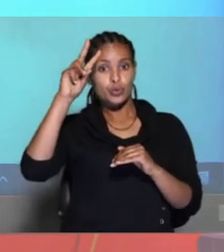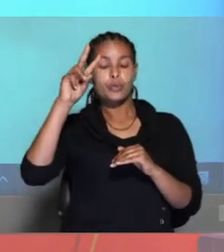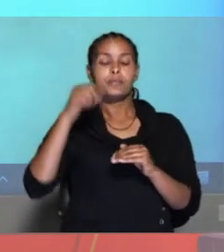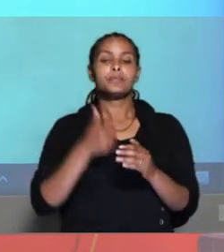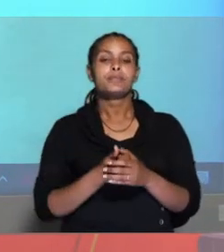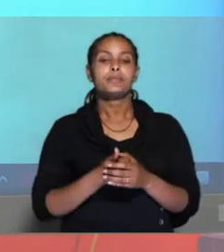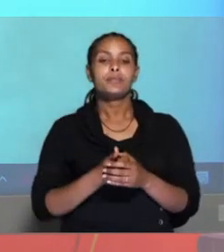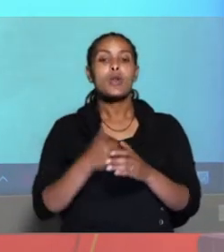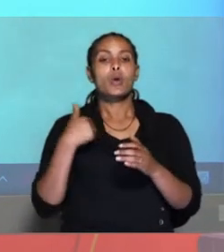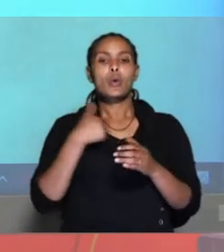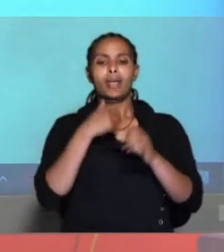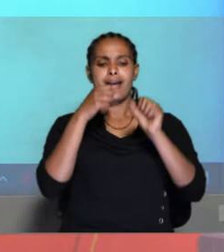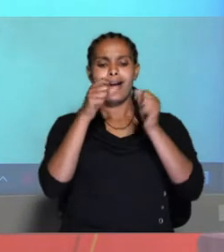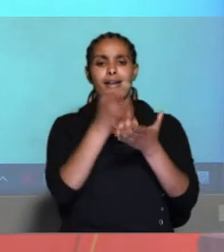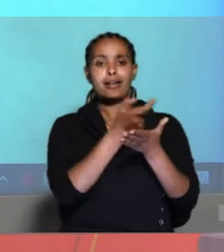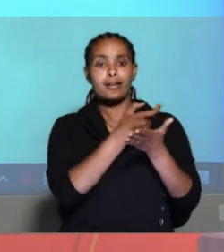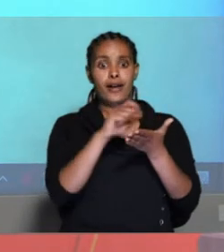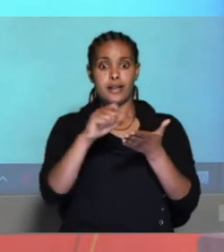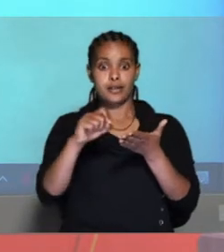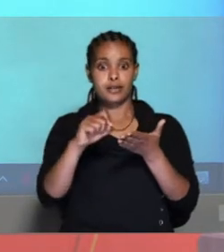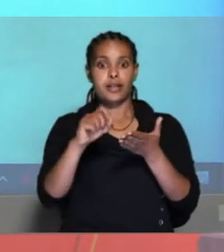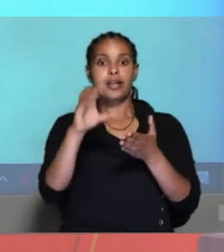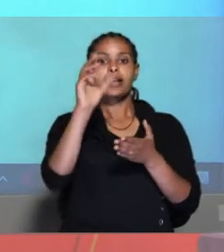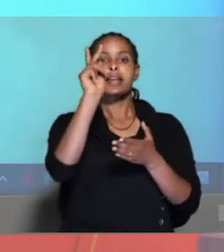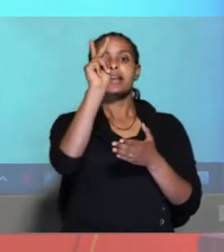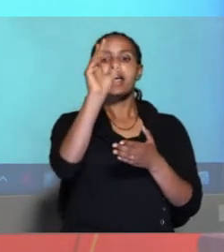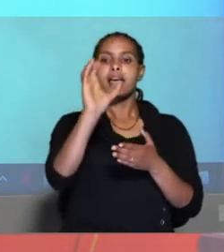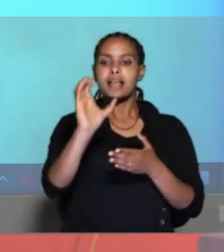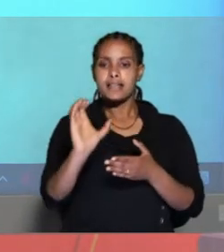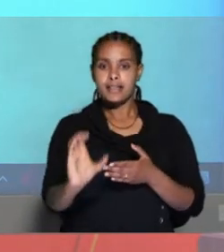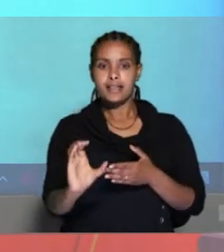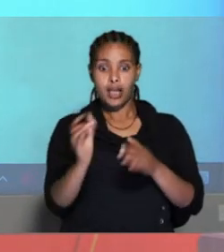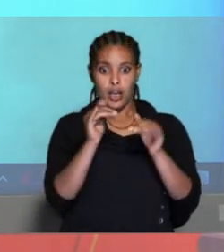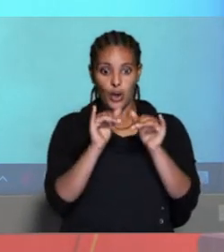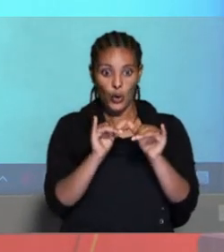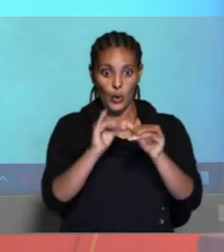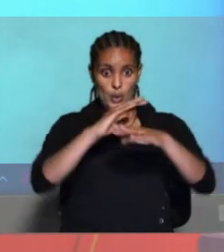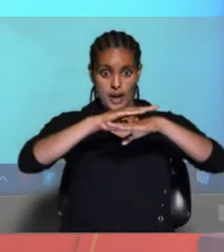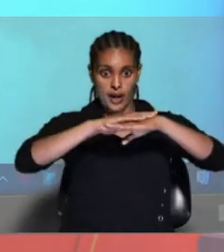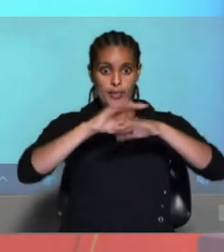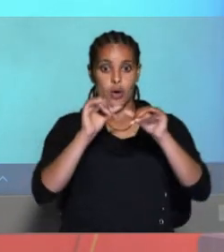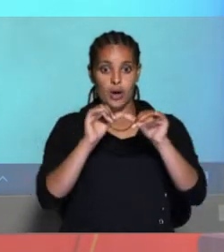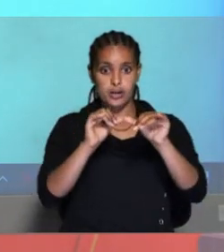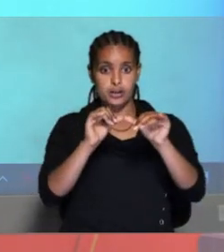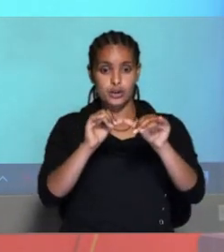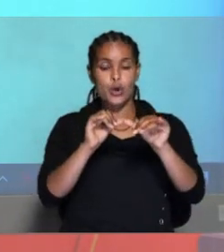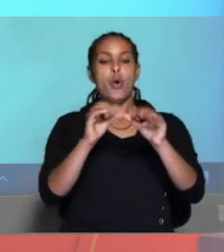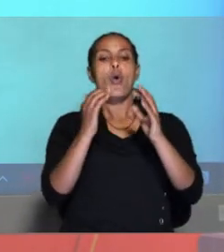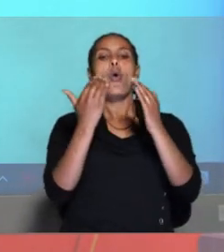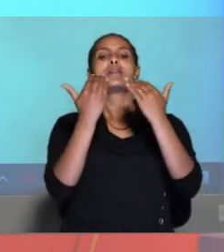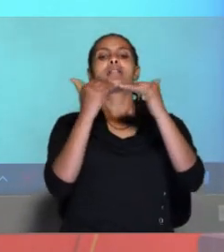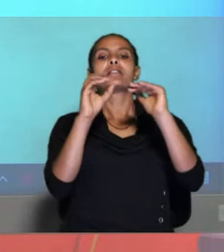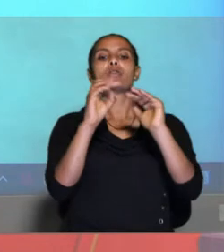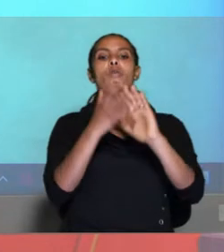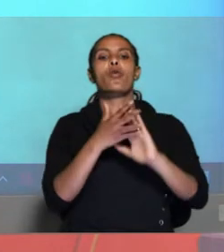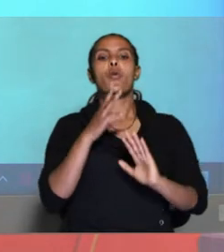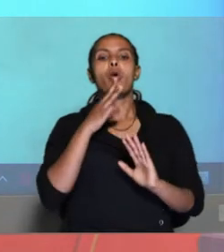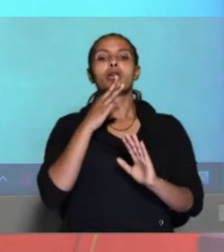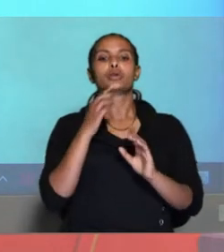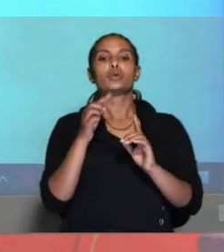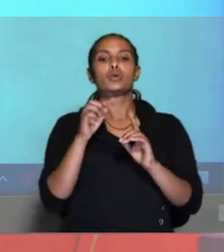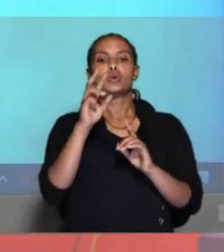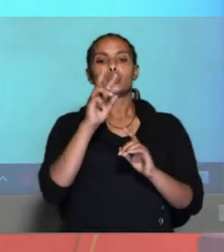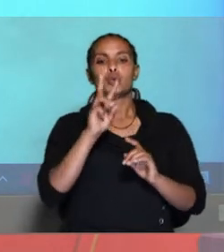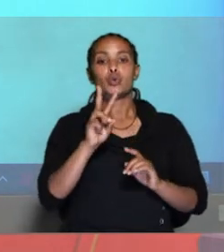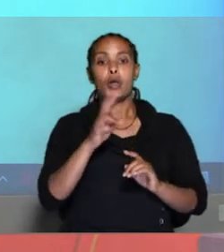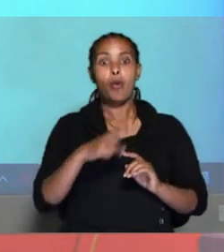to the power 2. We can write this as Kc equilibrium constant Kc times concentration of water to the power